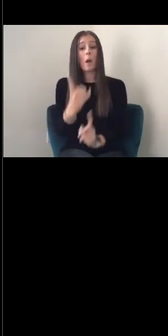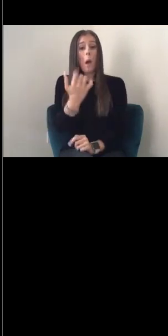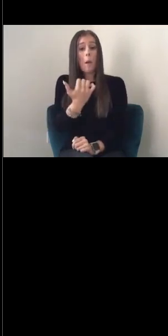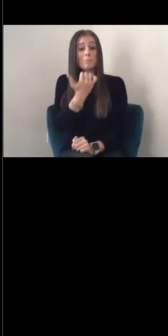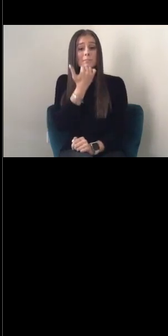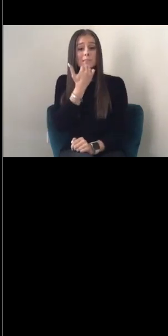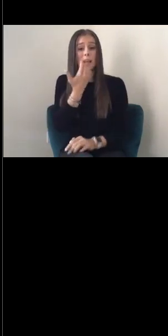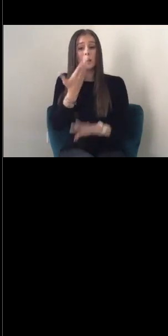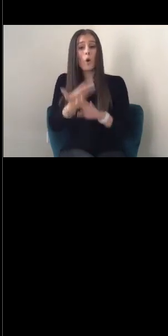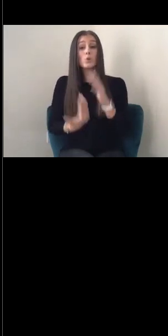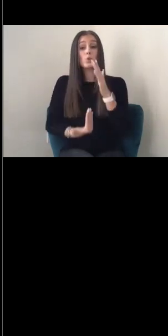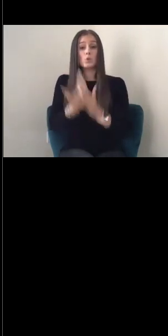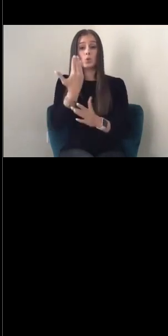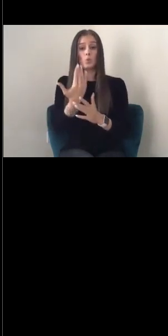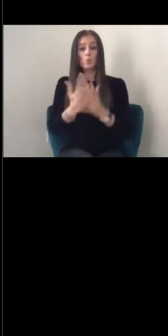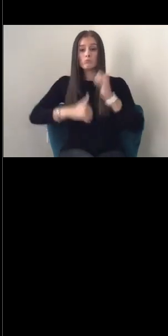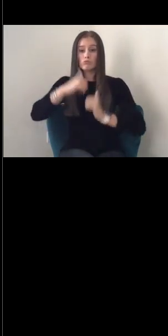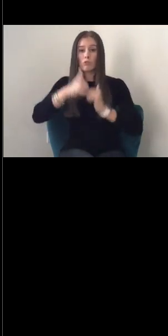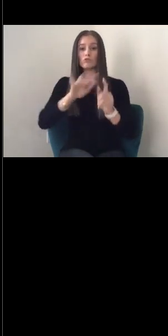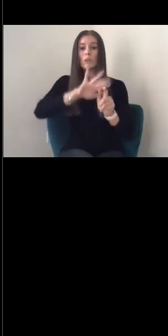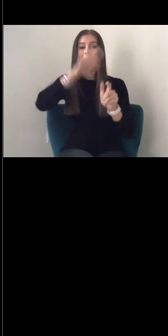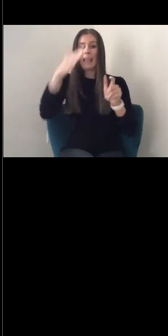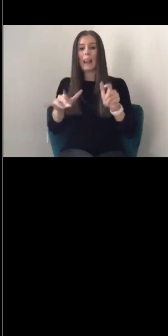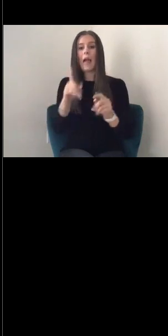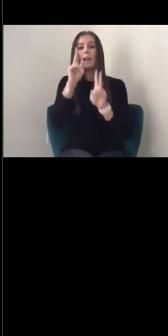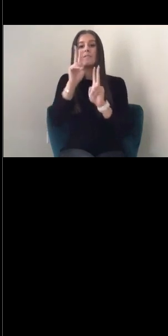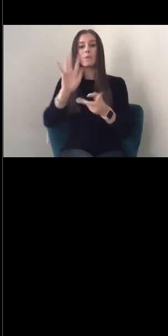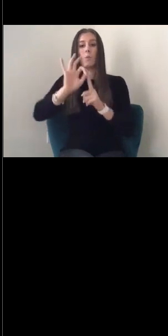new landforms and new viewpoints.